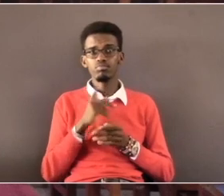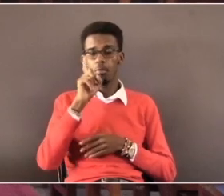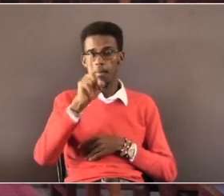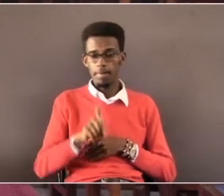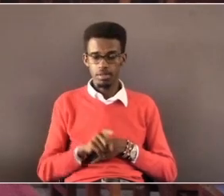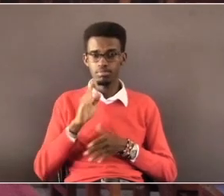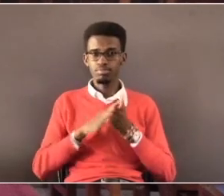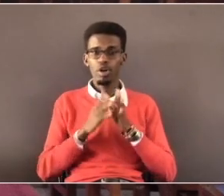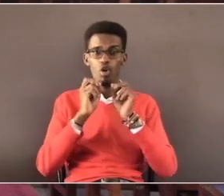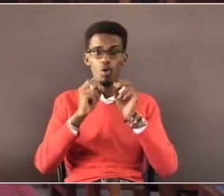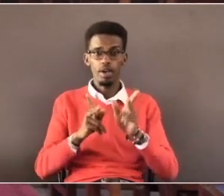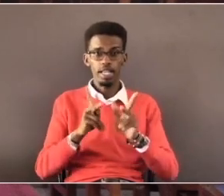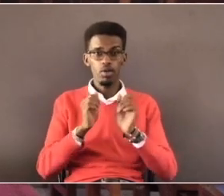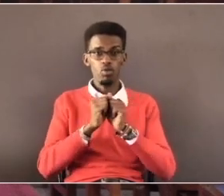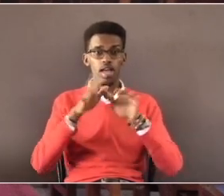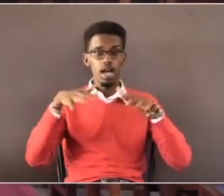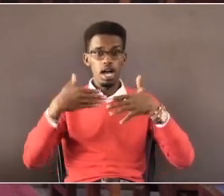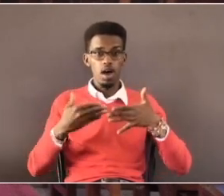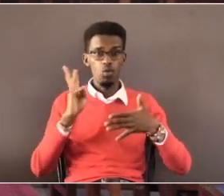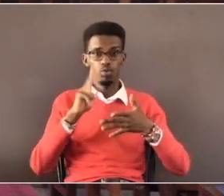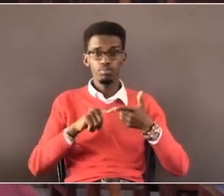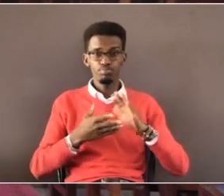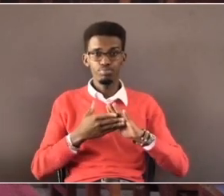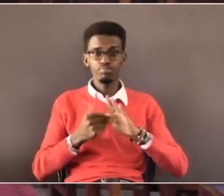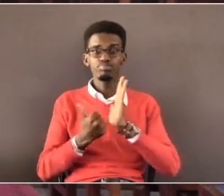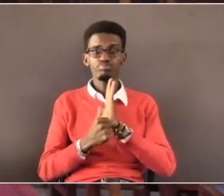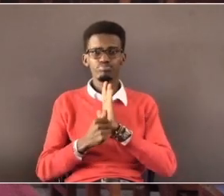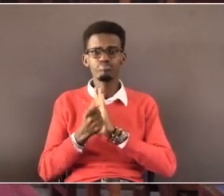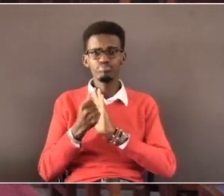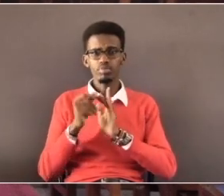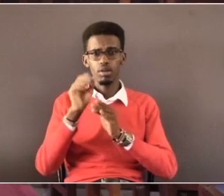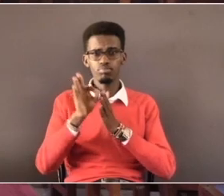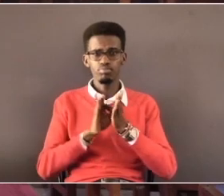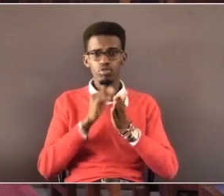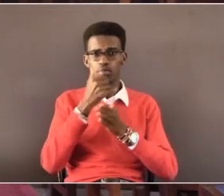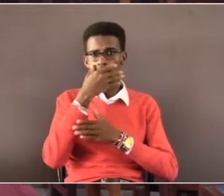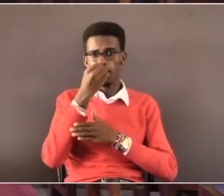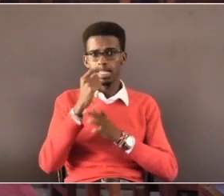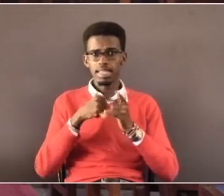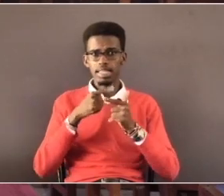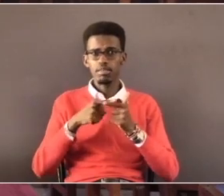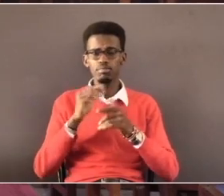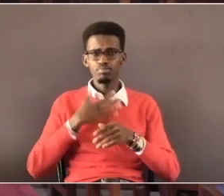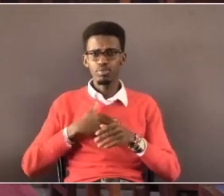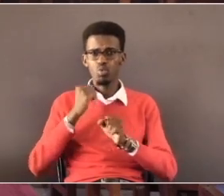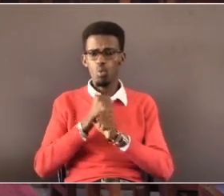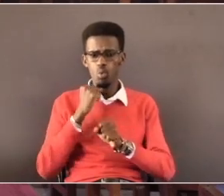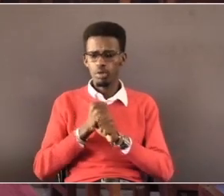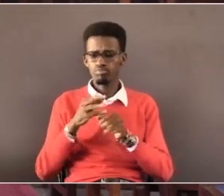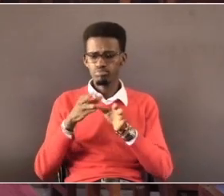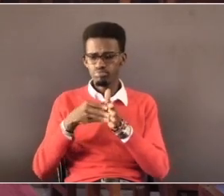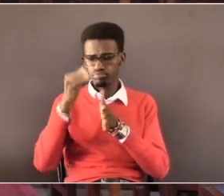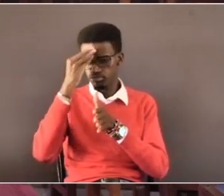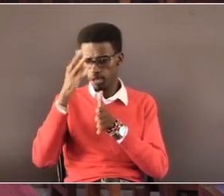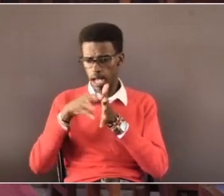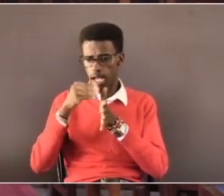to be okay with how your financial situation is. If it is not the best, jichanue, like soma,